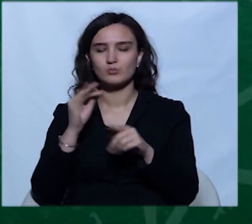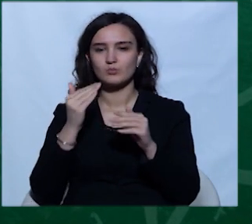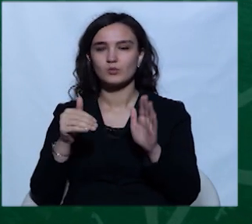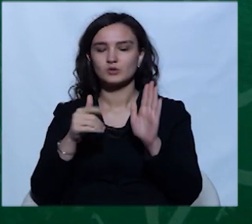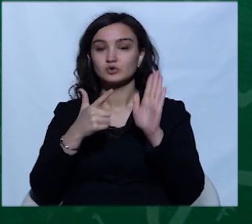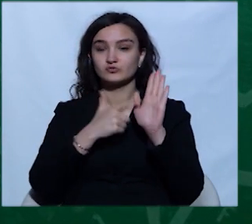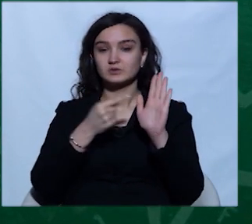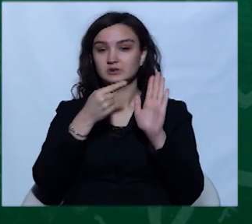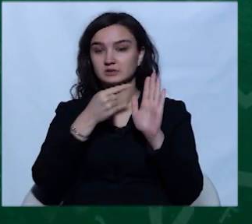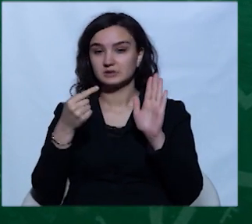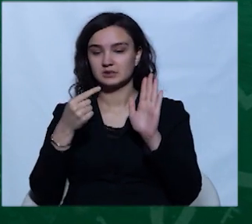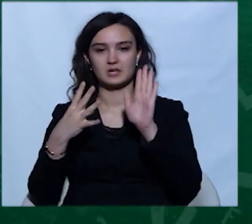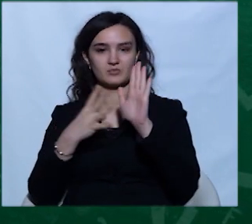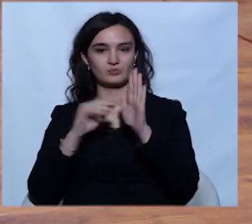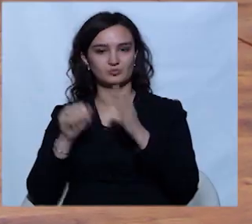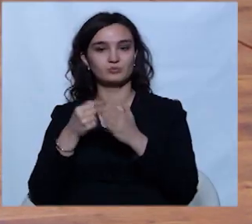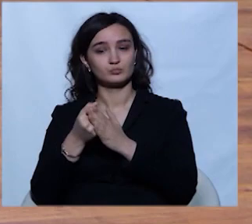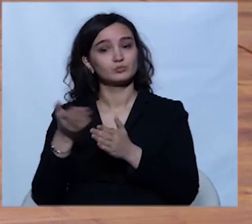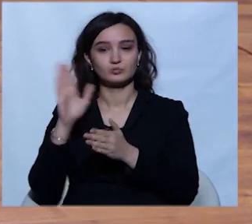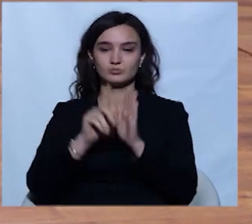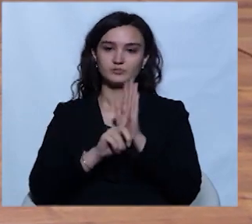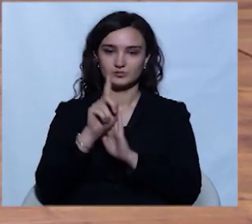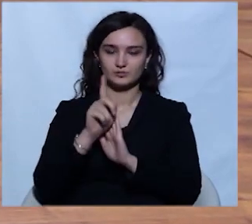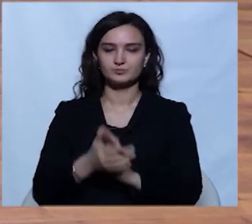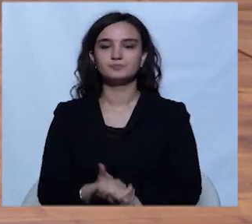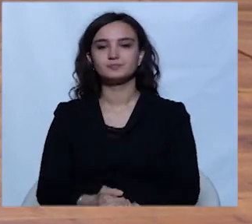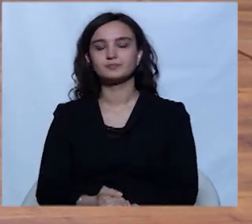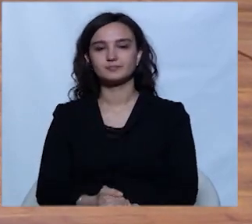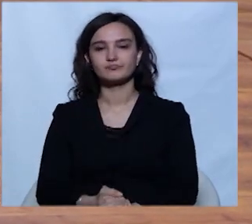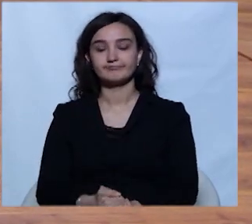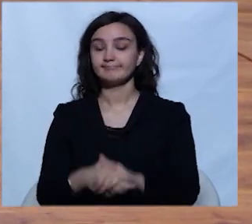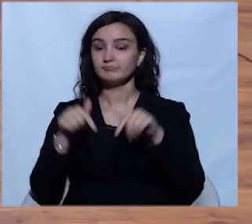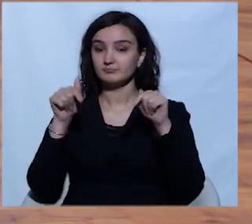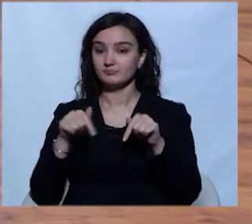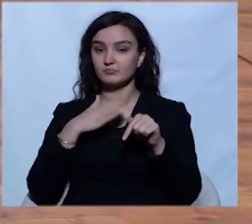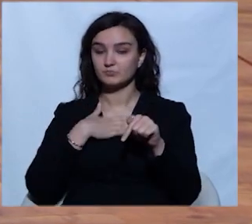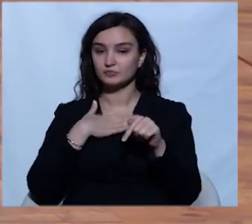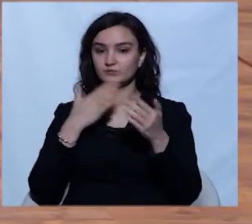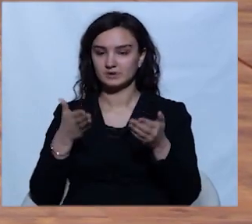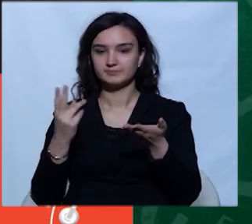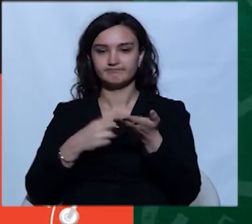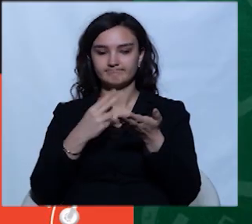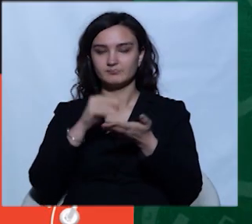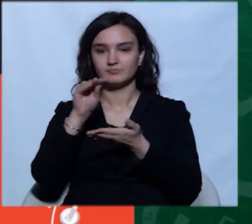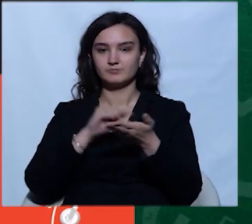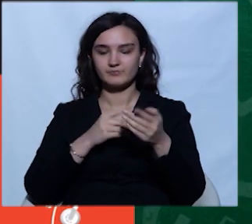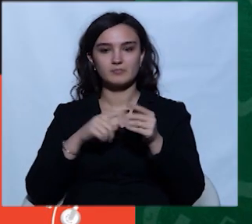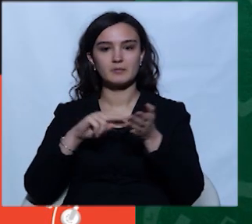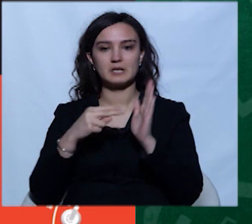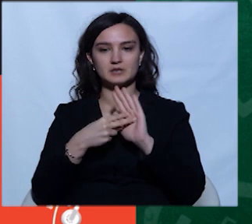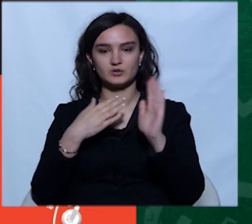7, 8, and 9. Let's begin. Yeah. Here is our agenda, or our plan for